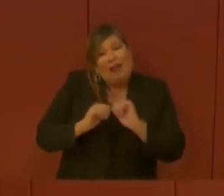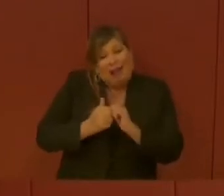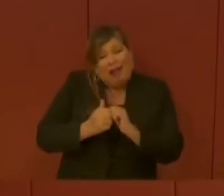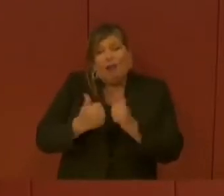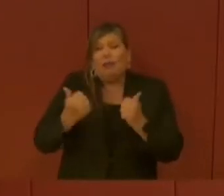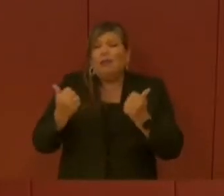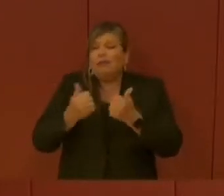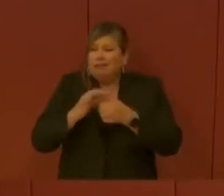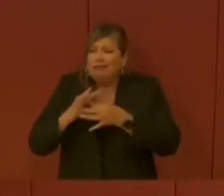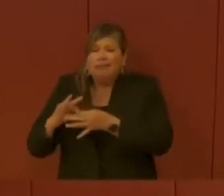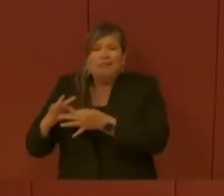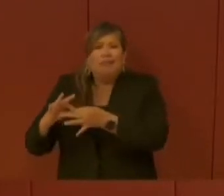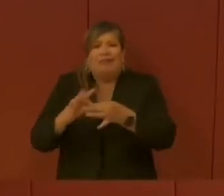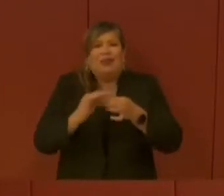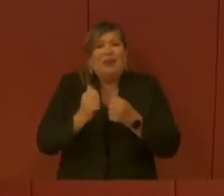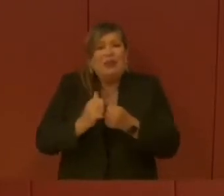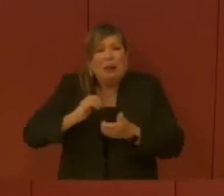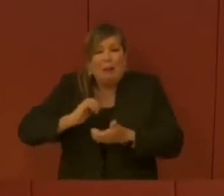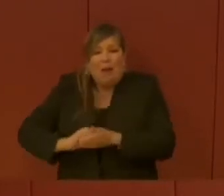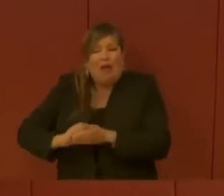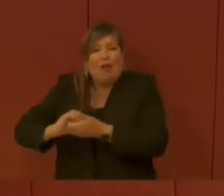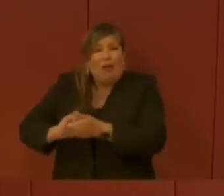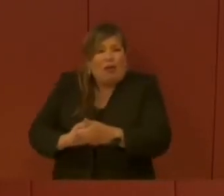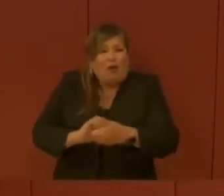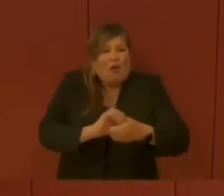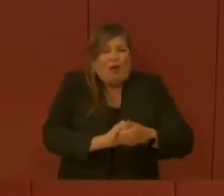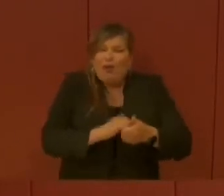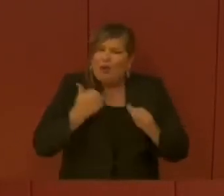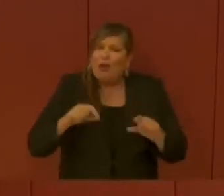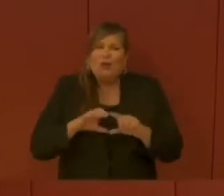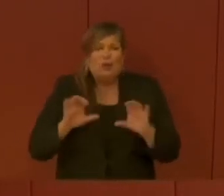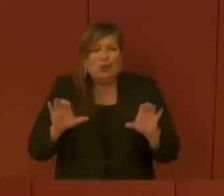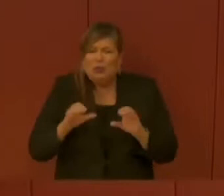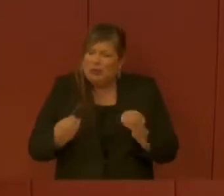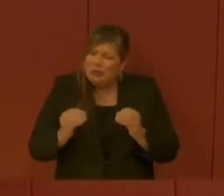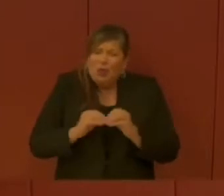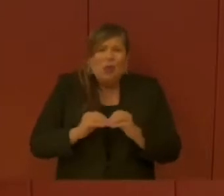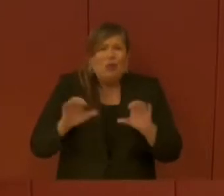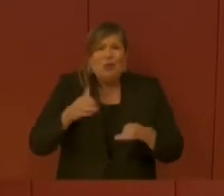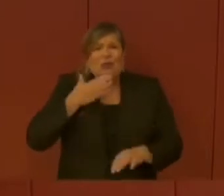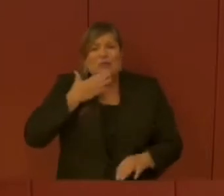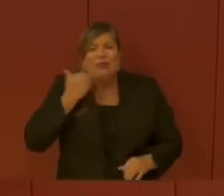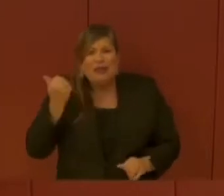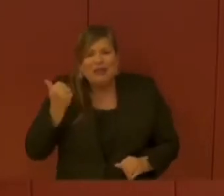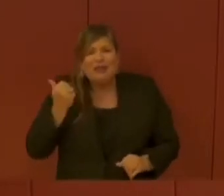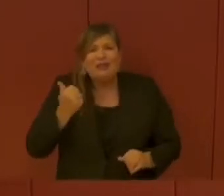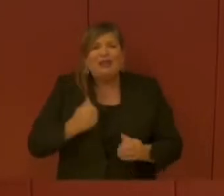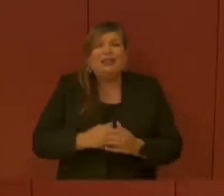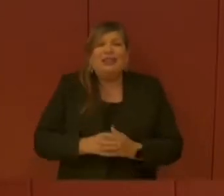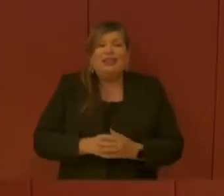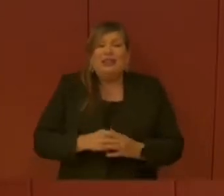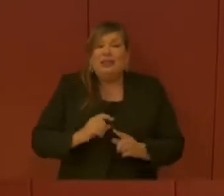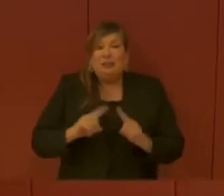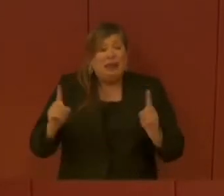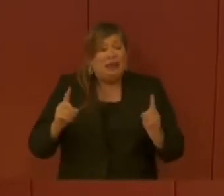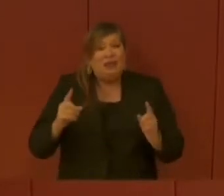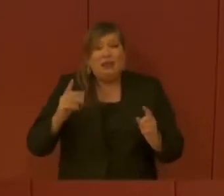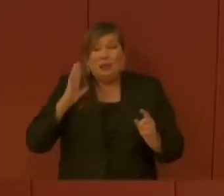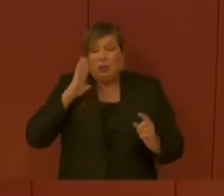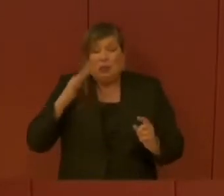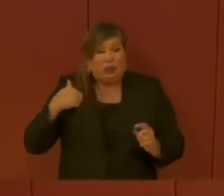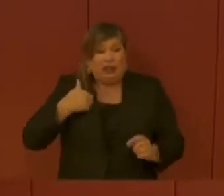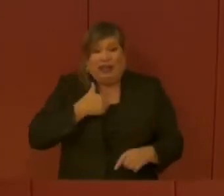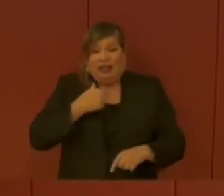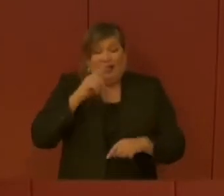coordinating our partners, doing a little bit more, a little bit better, but I don't think we'll truly meet the moment, and we will